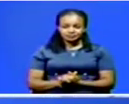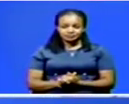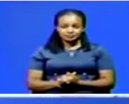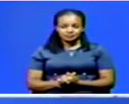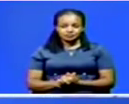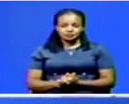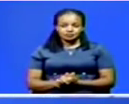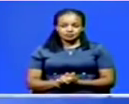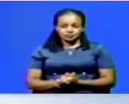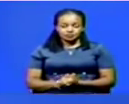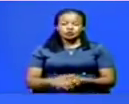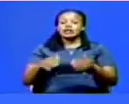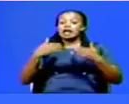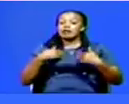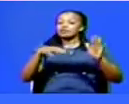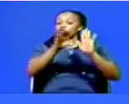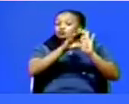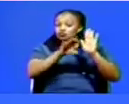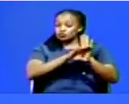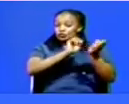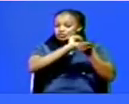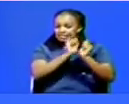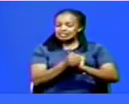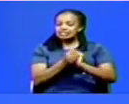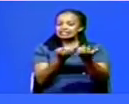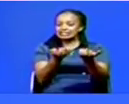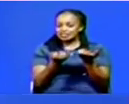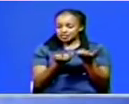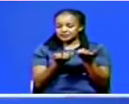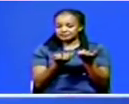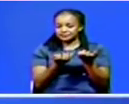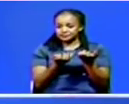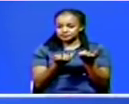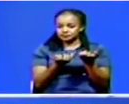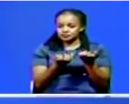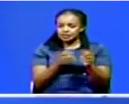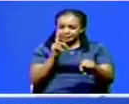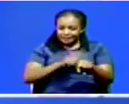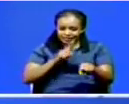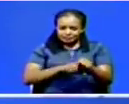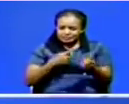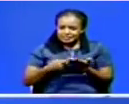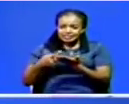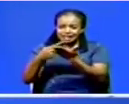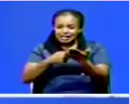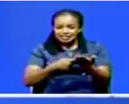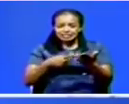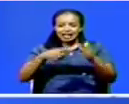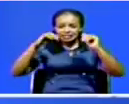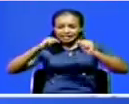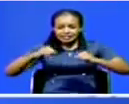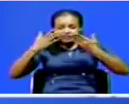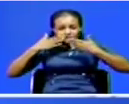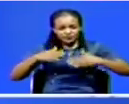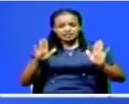ones which require constitutional amendments. So once those are identified, then a bill will be